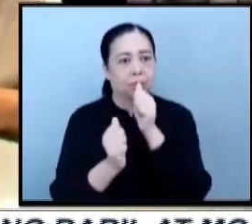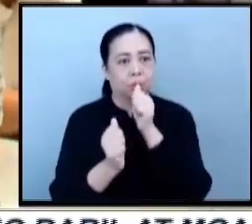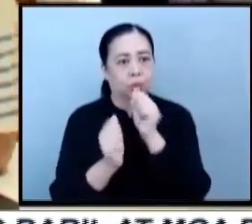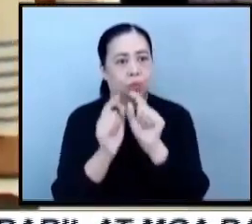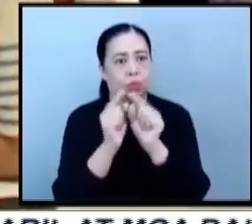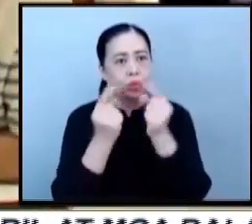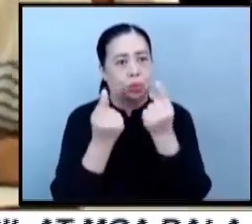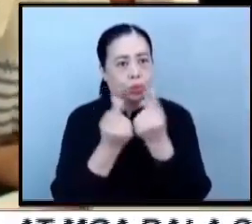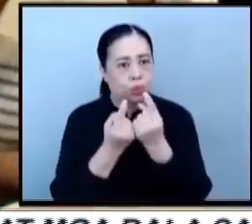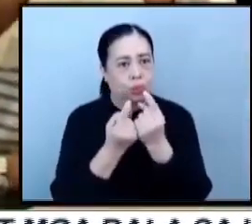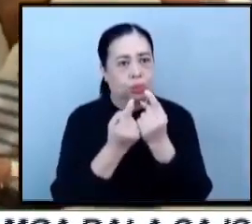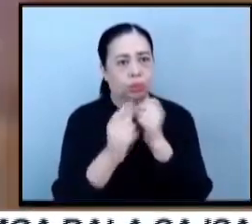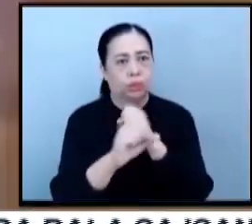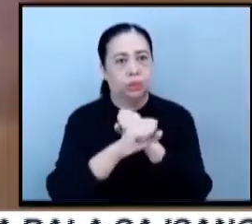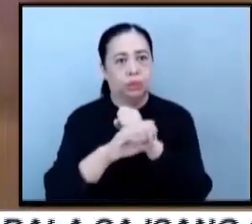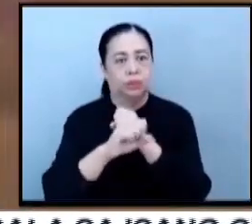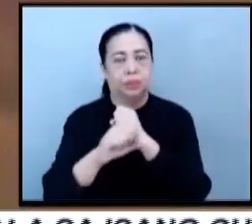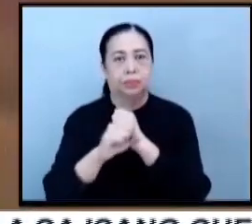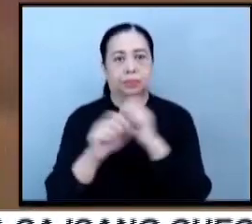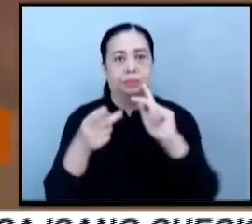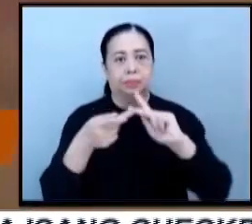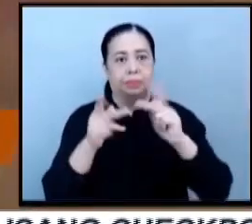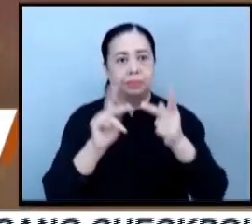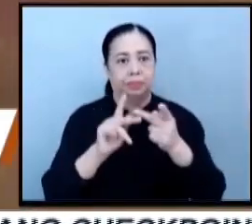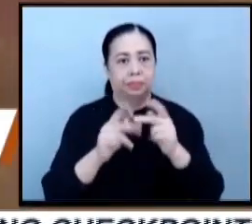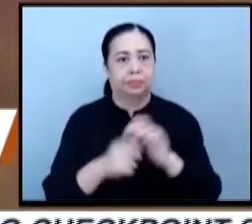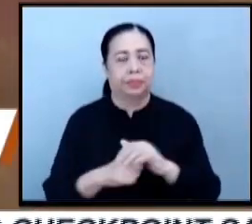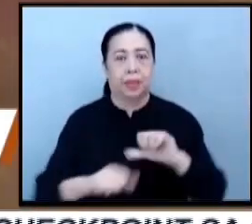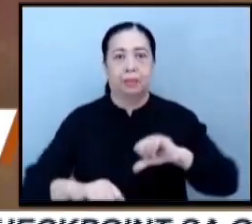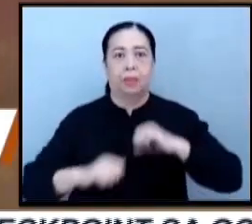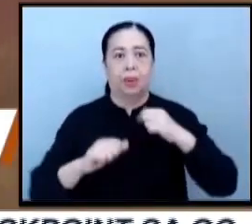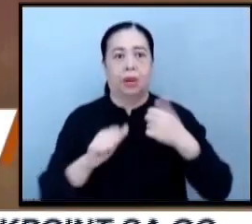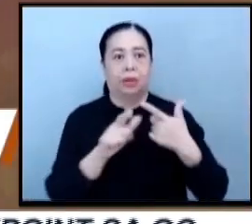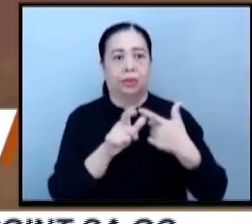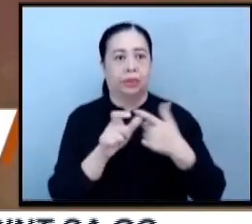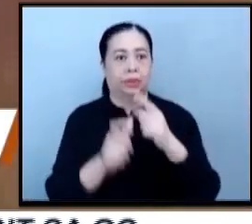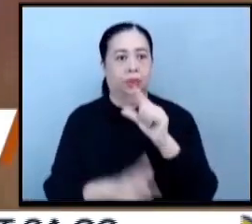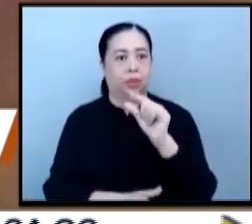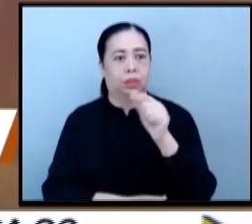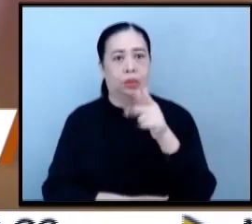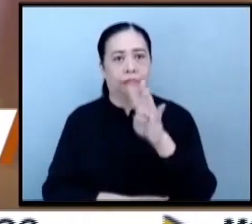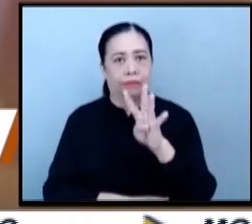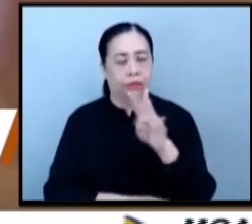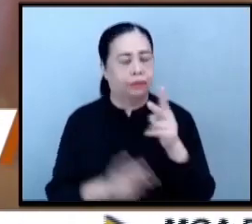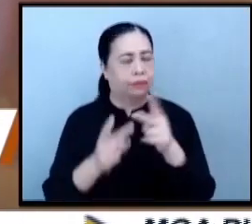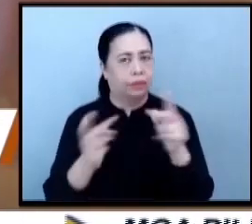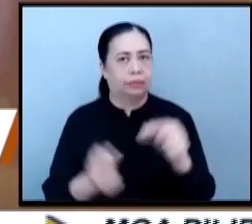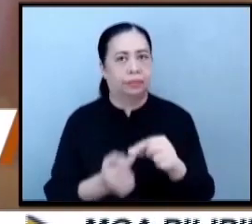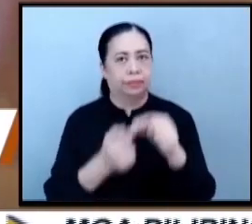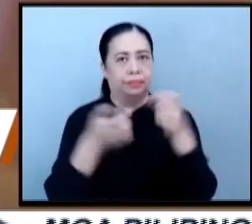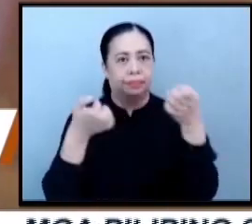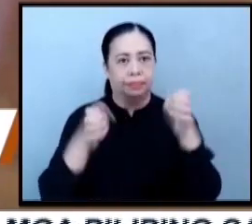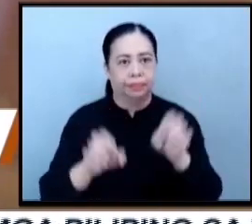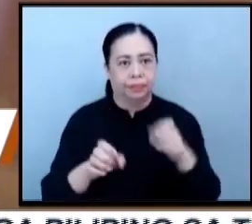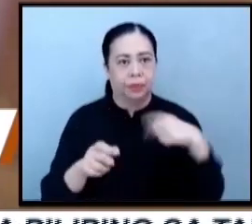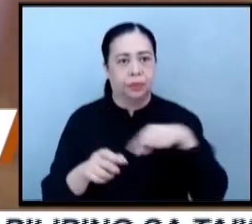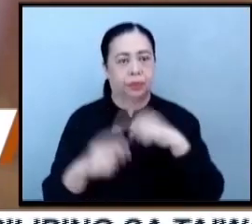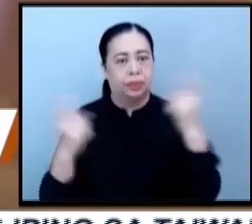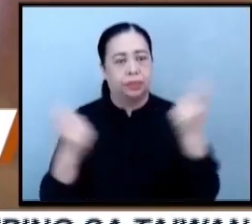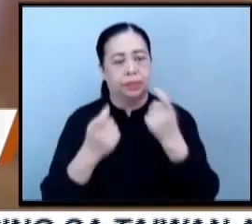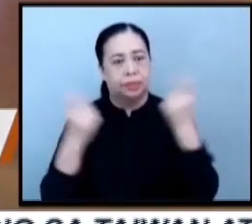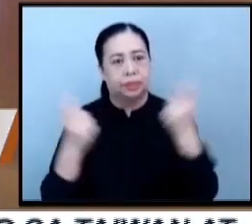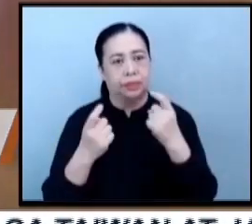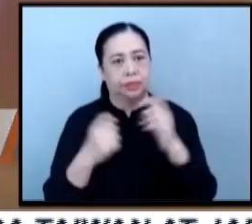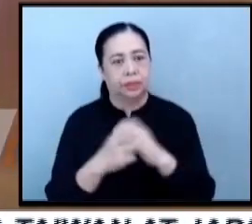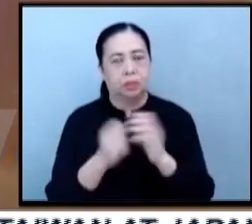at advocacy partners. Pride Run 2024 is a very special event as it celebrates arguably one of the